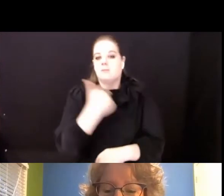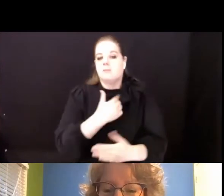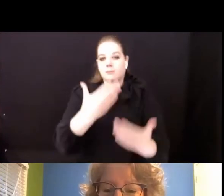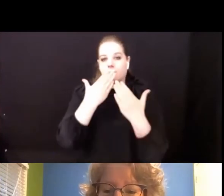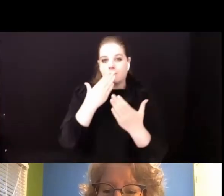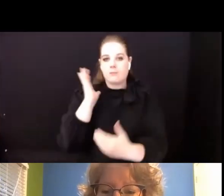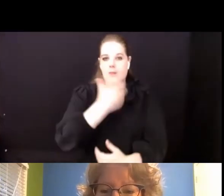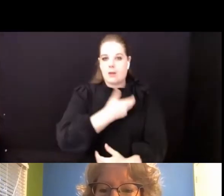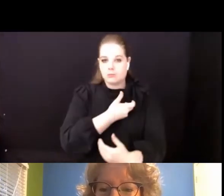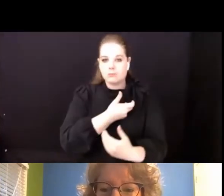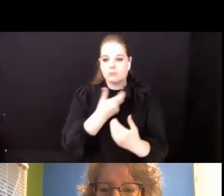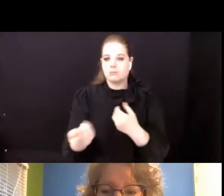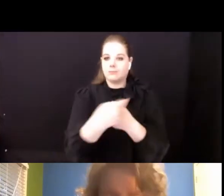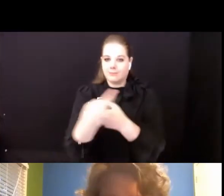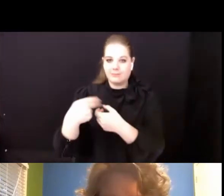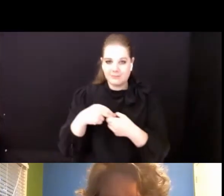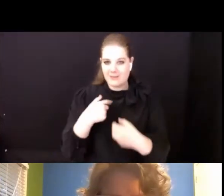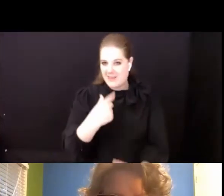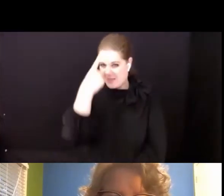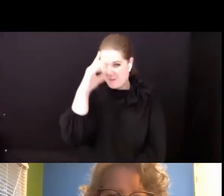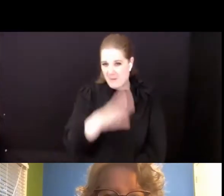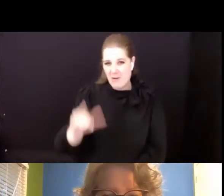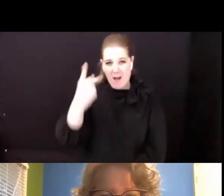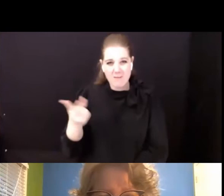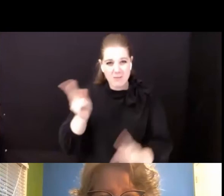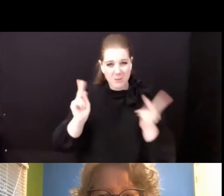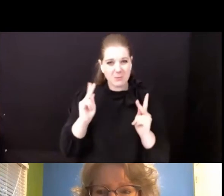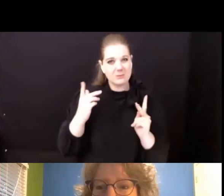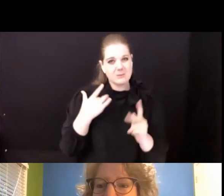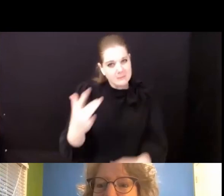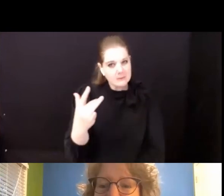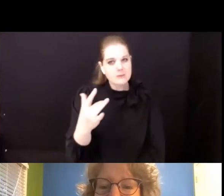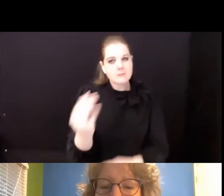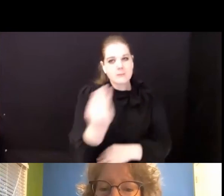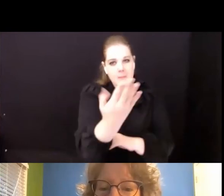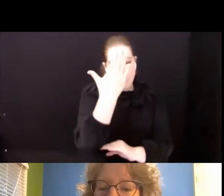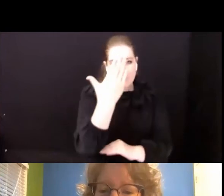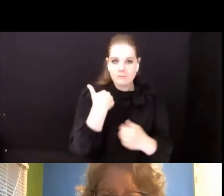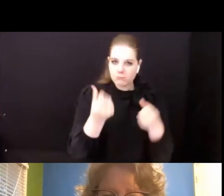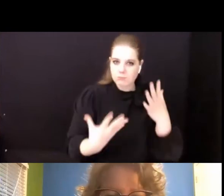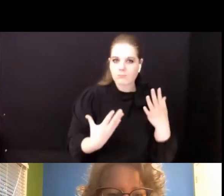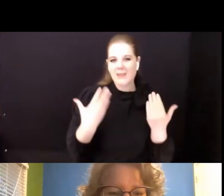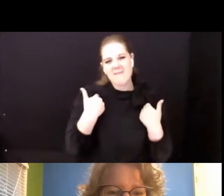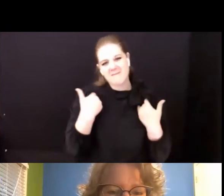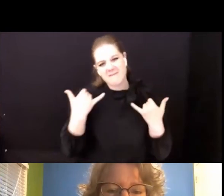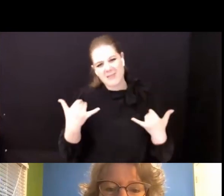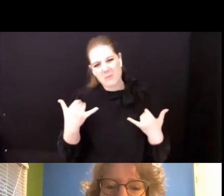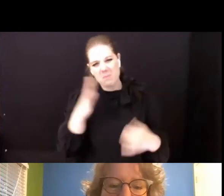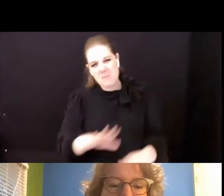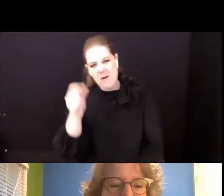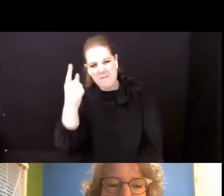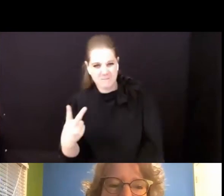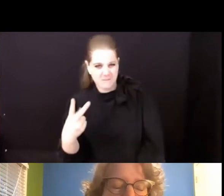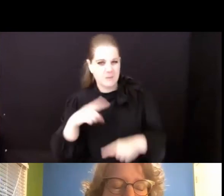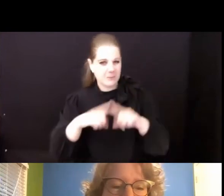like we've probably gotten about half our participants that we normally have on a Monday morning, but we're grateful for every one of you that are here. And so